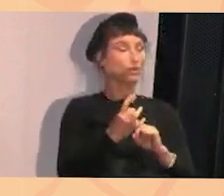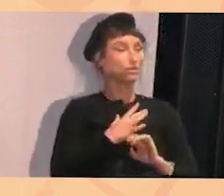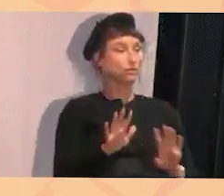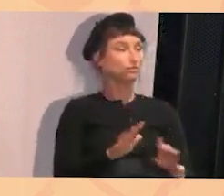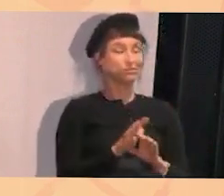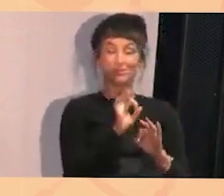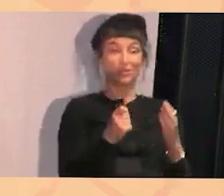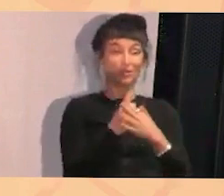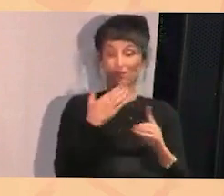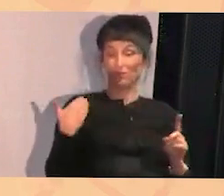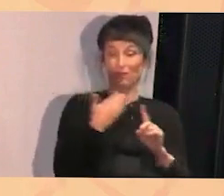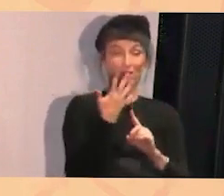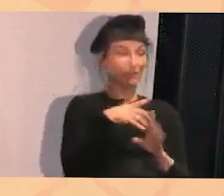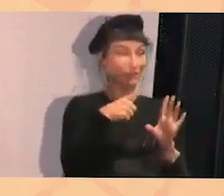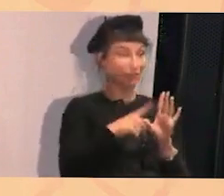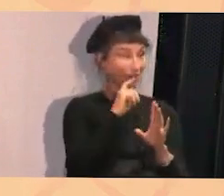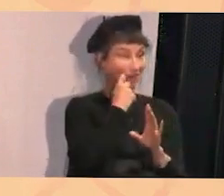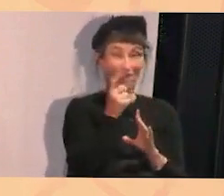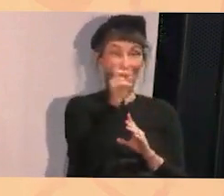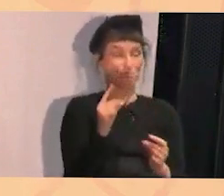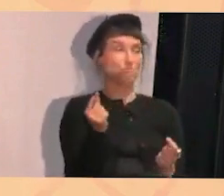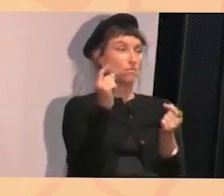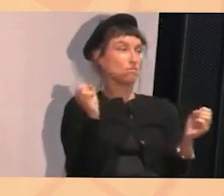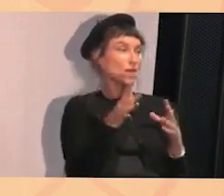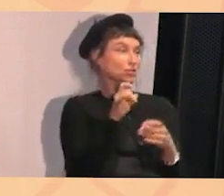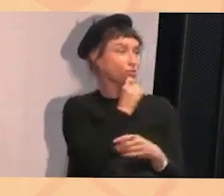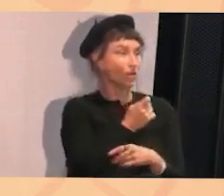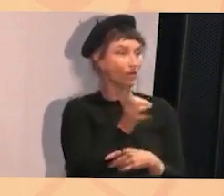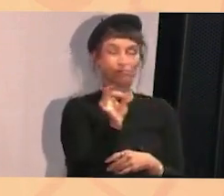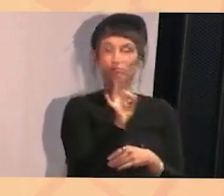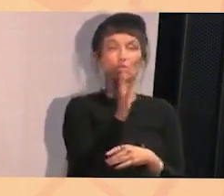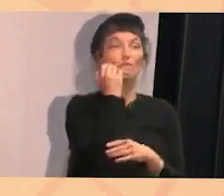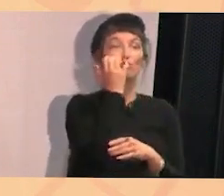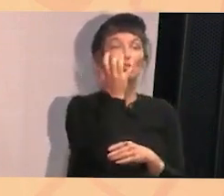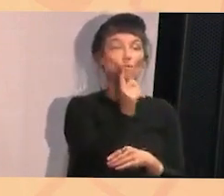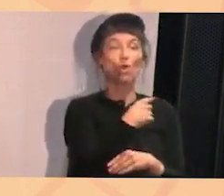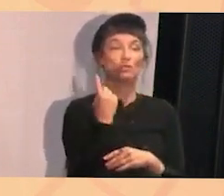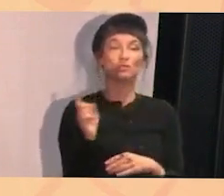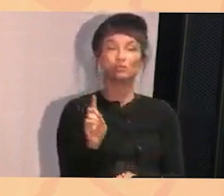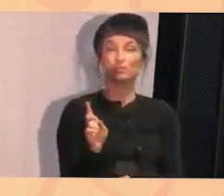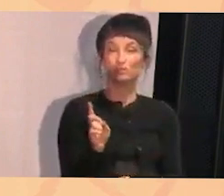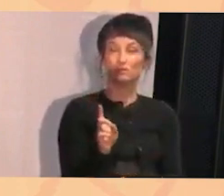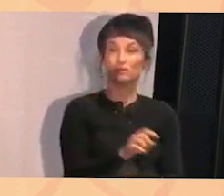happened in the last 50 years. How do you think it's going to happen in the next 50 years? What is the future for us?